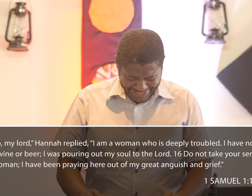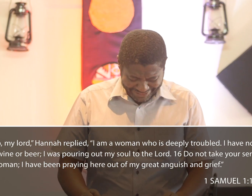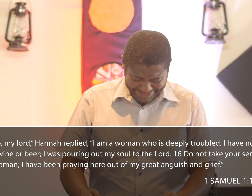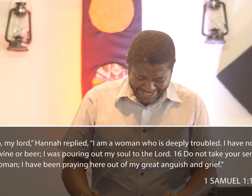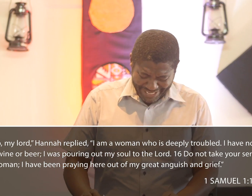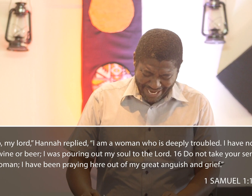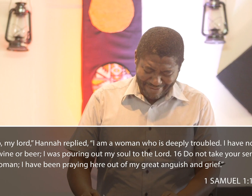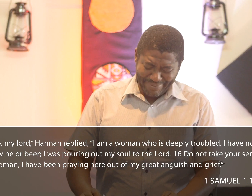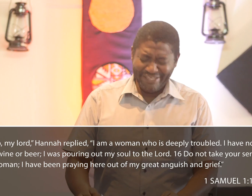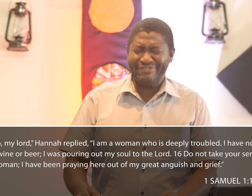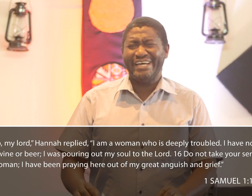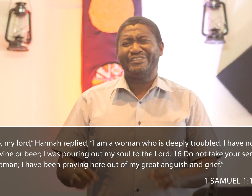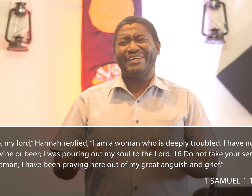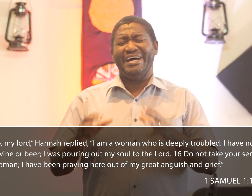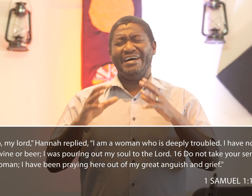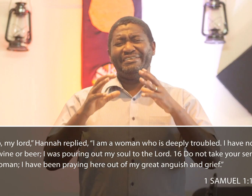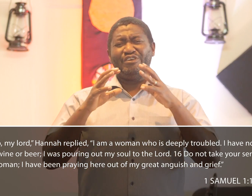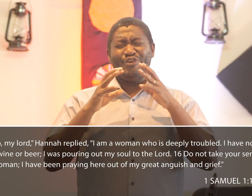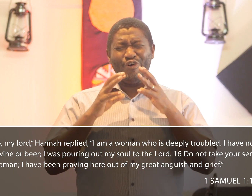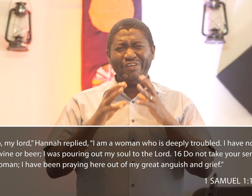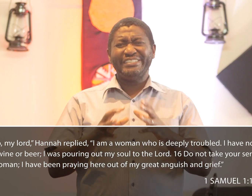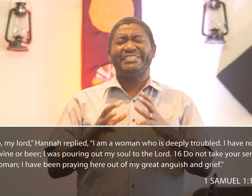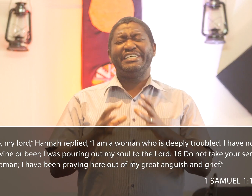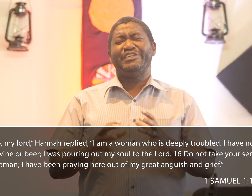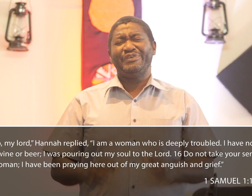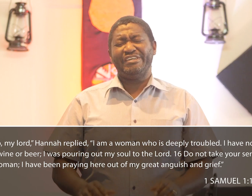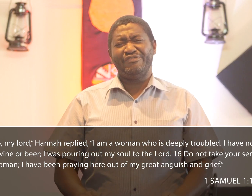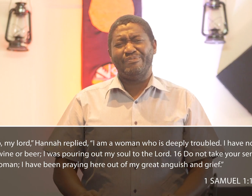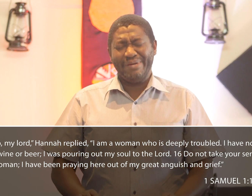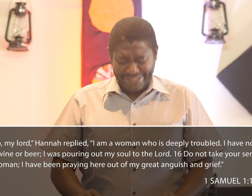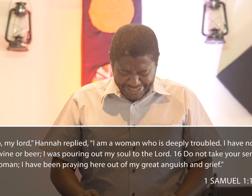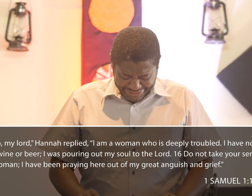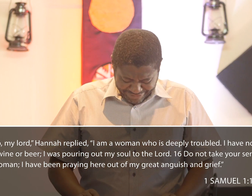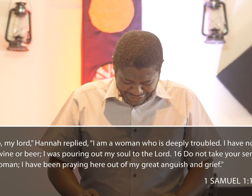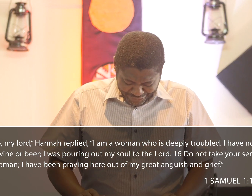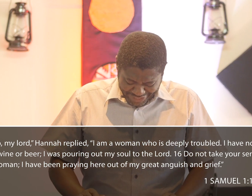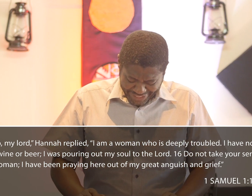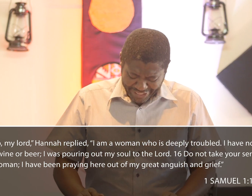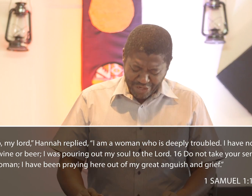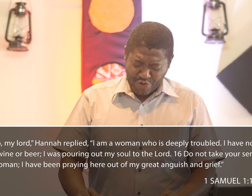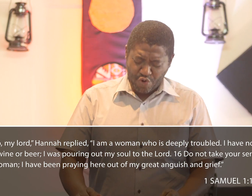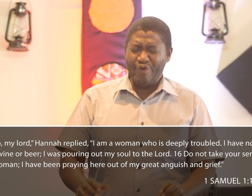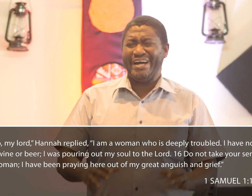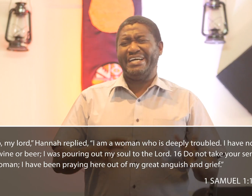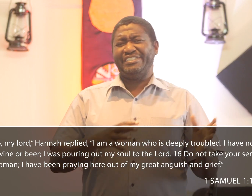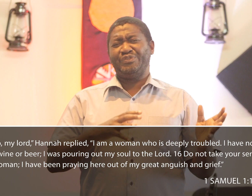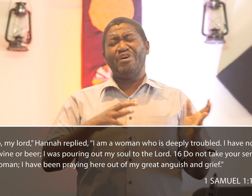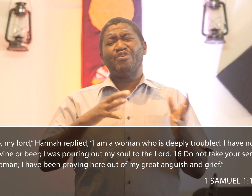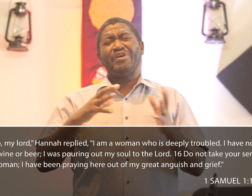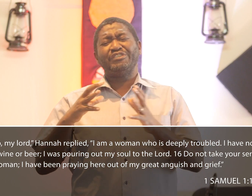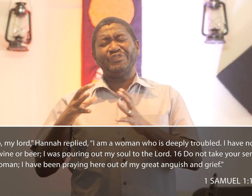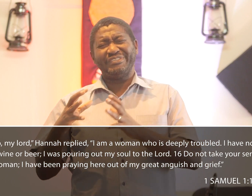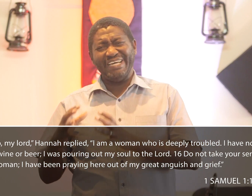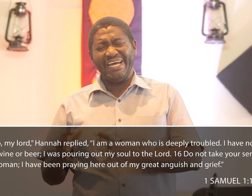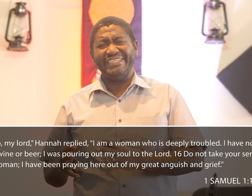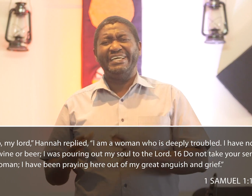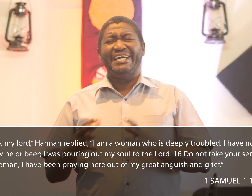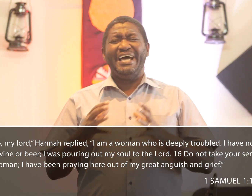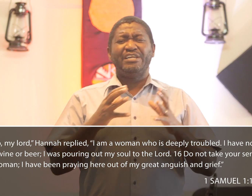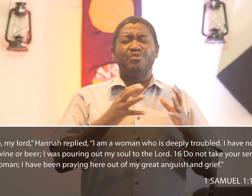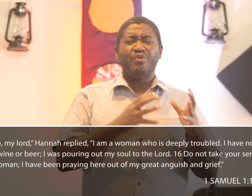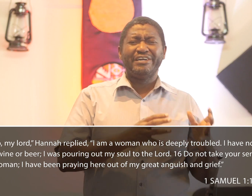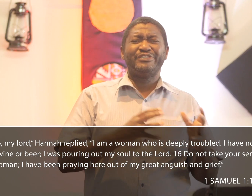is yes. I believe that God is still looking for partners even today, co-workers who are going to